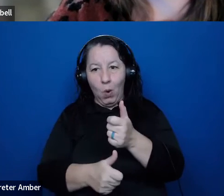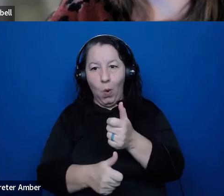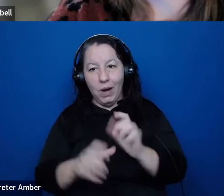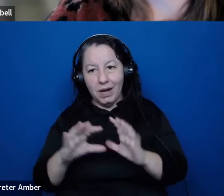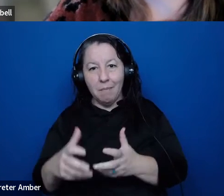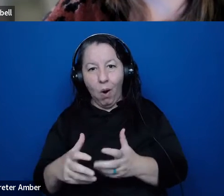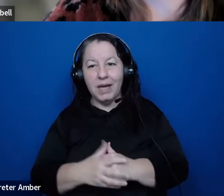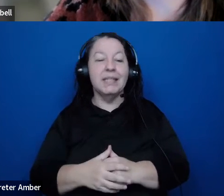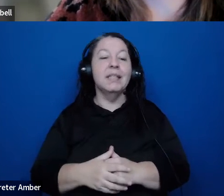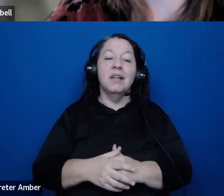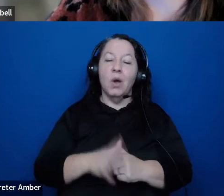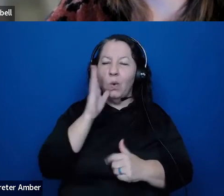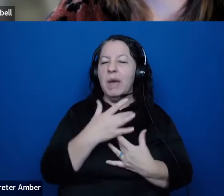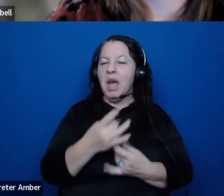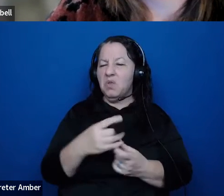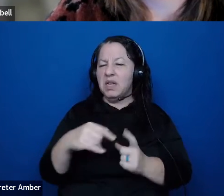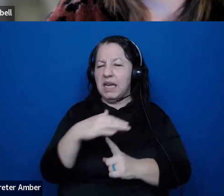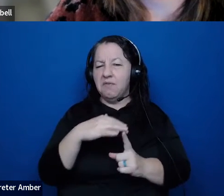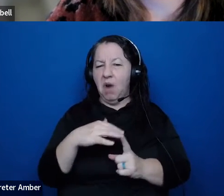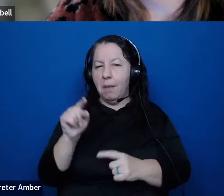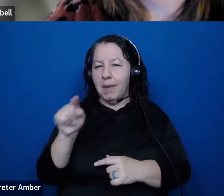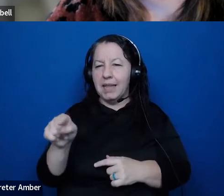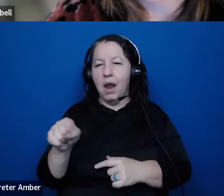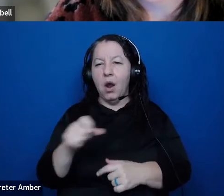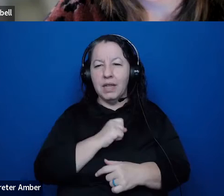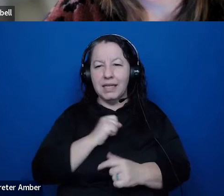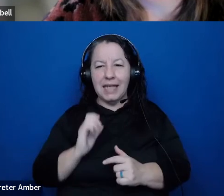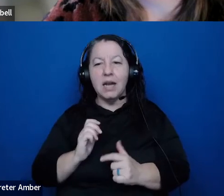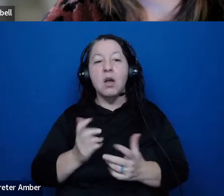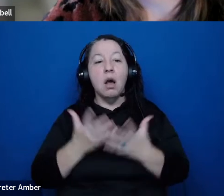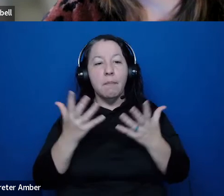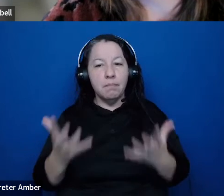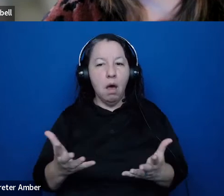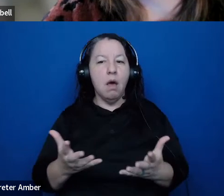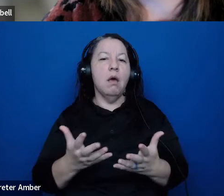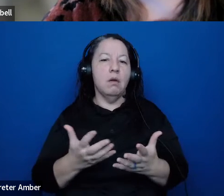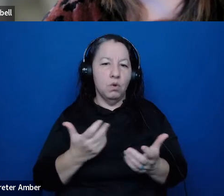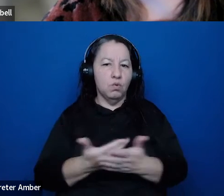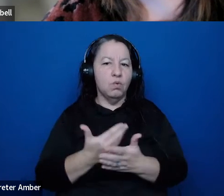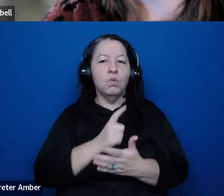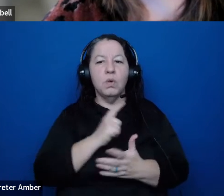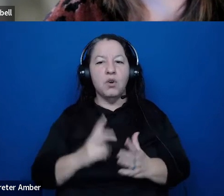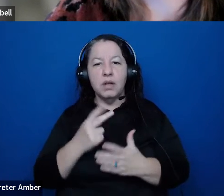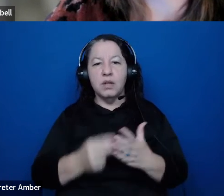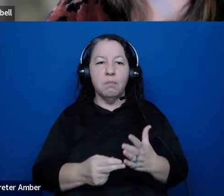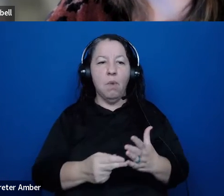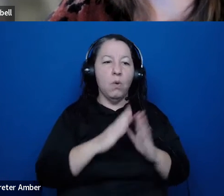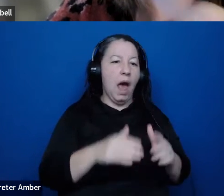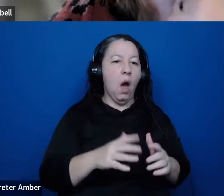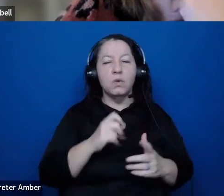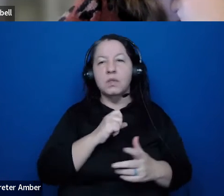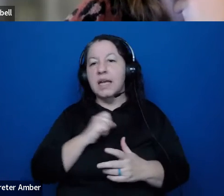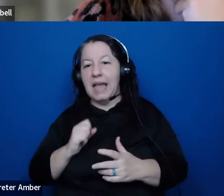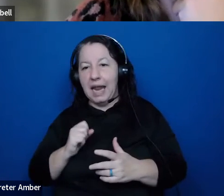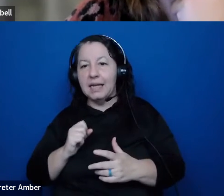it'll be an interesting environment over there. There's a lot of new legislators in both chambers, as Brooke indicated. In the Senate, we